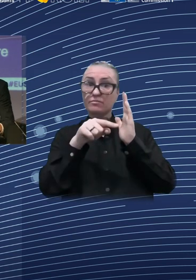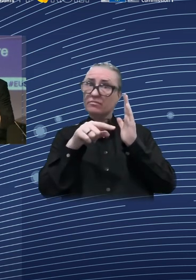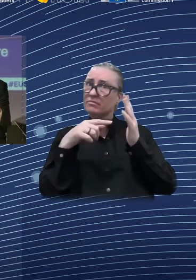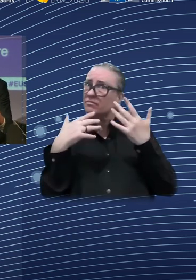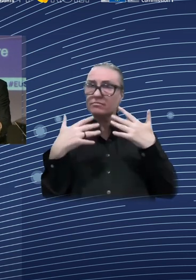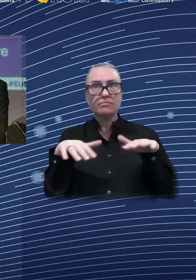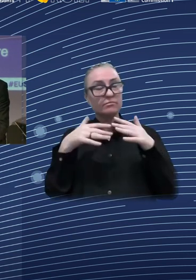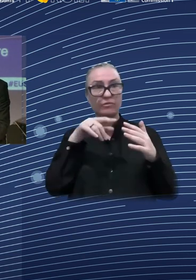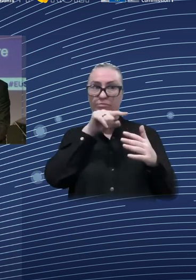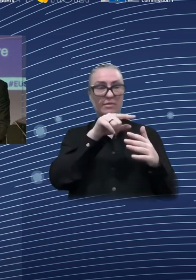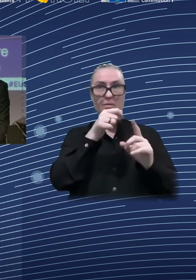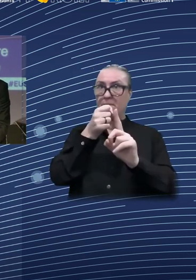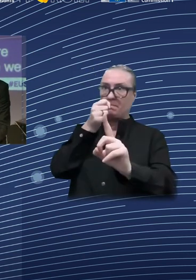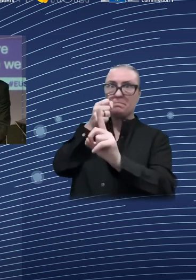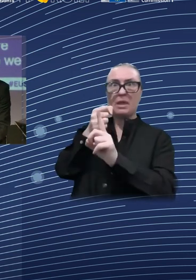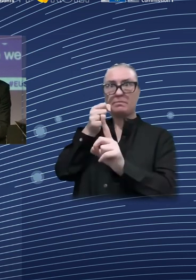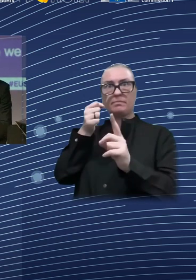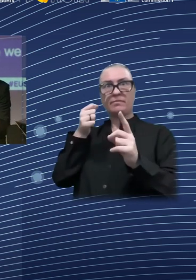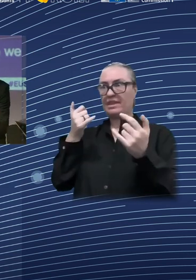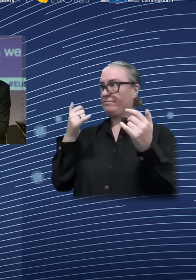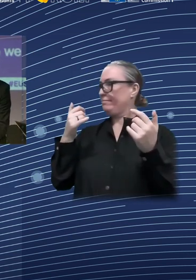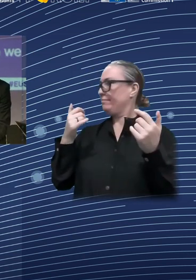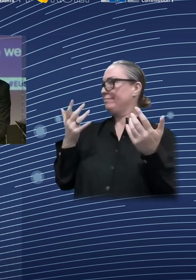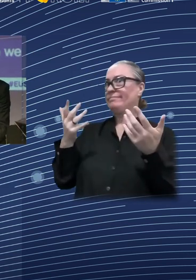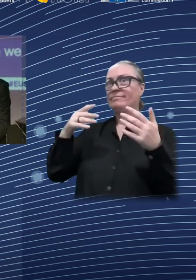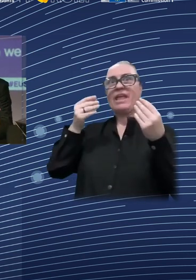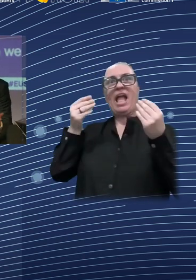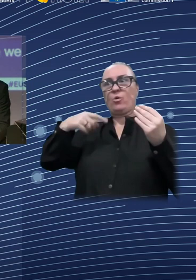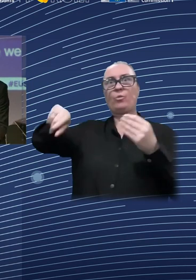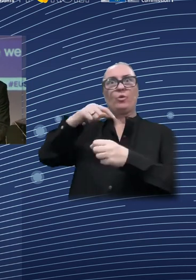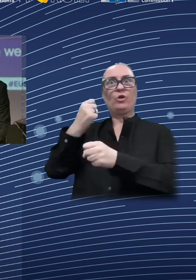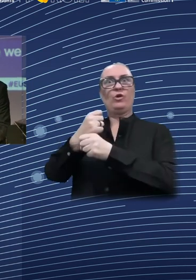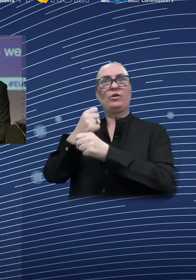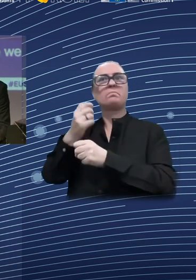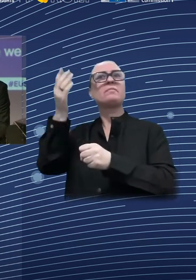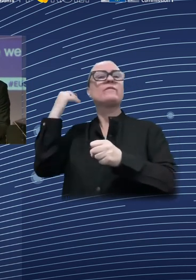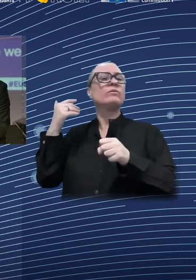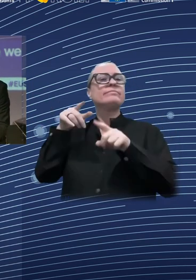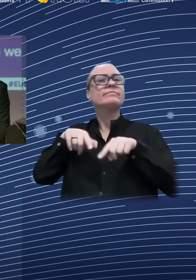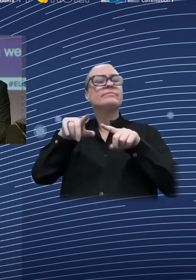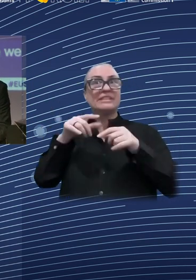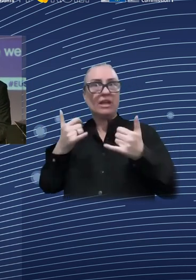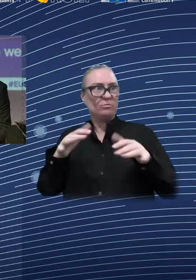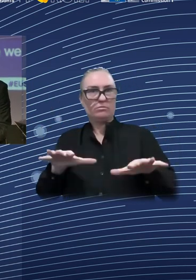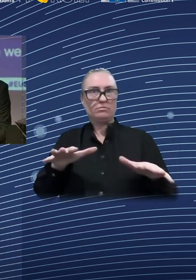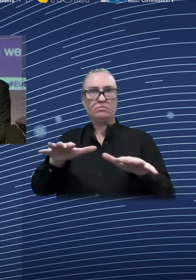up and reskilling, and also of training the future workers who are our students. Now, for us,